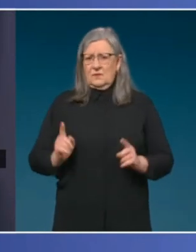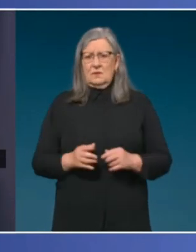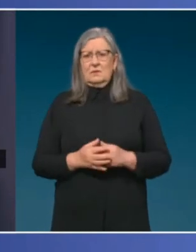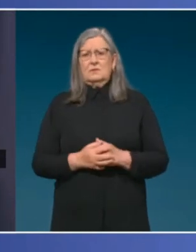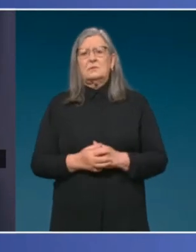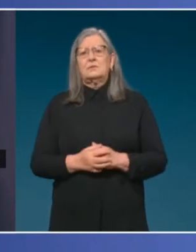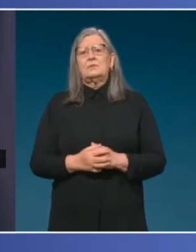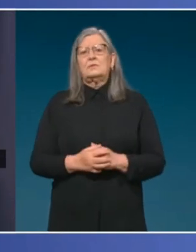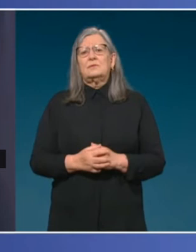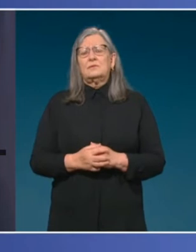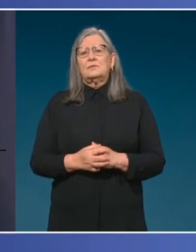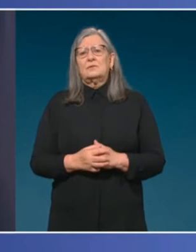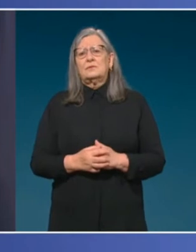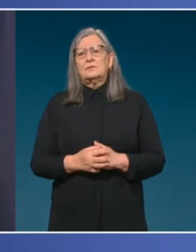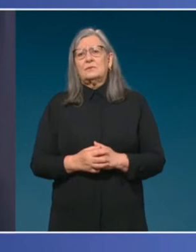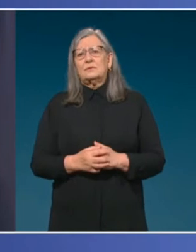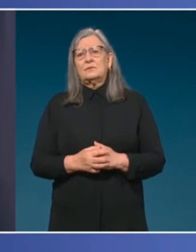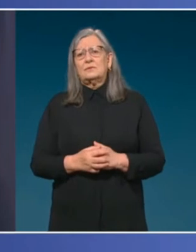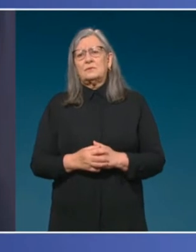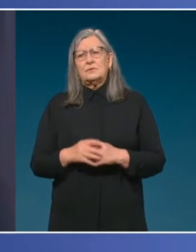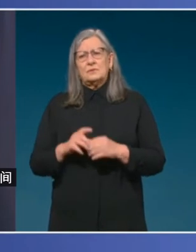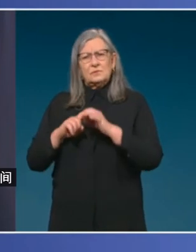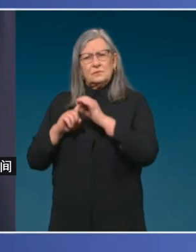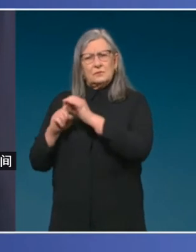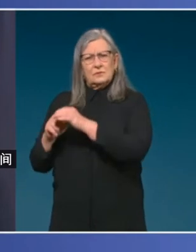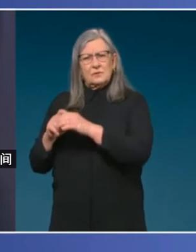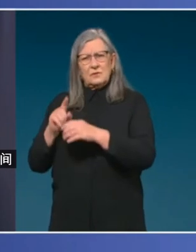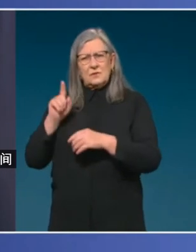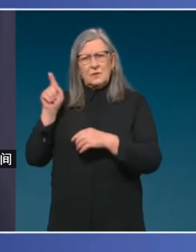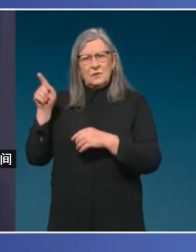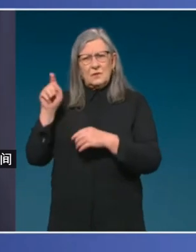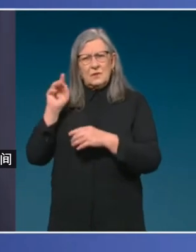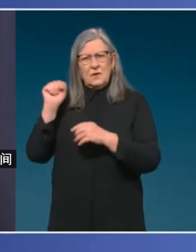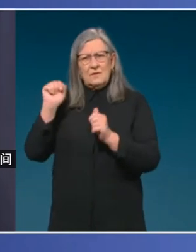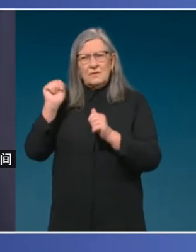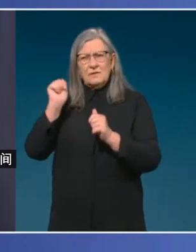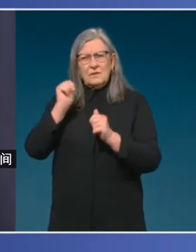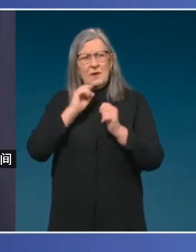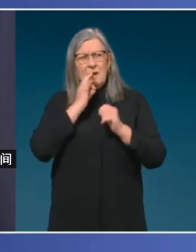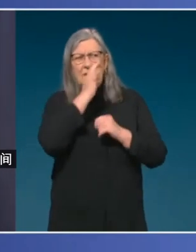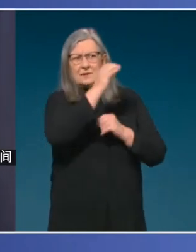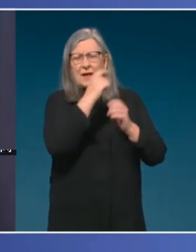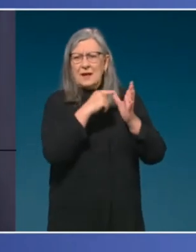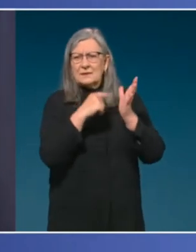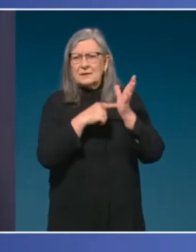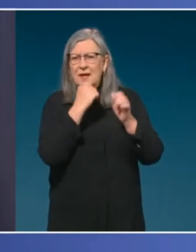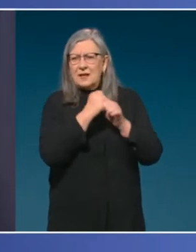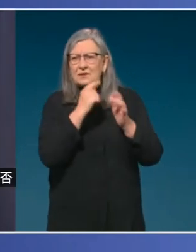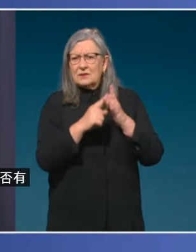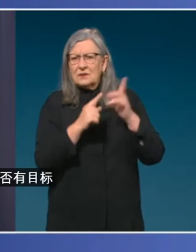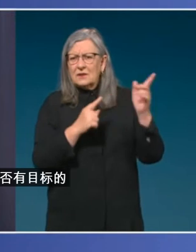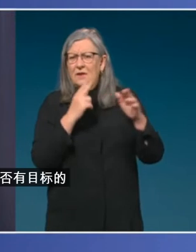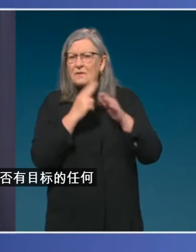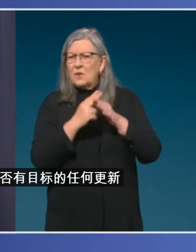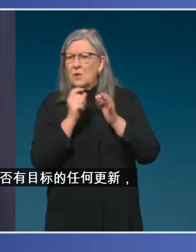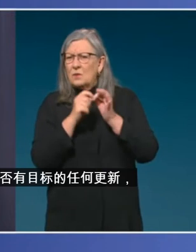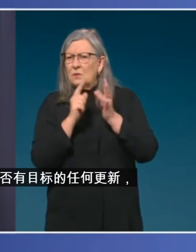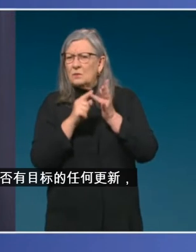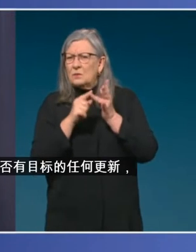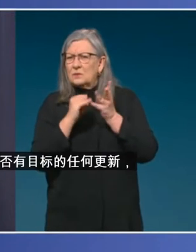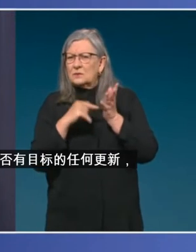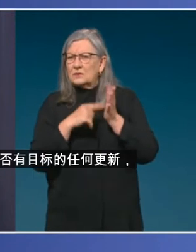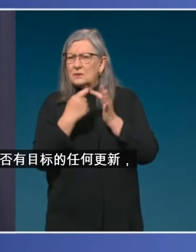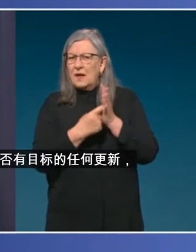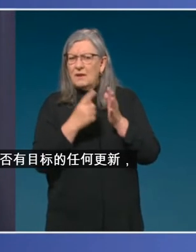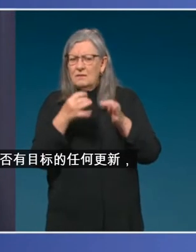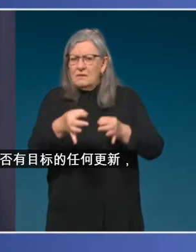on the your request to reconsider the timeframe for boosters or for booster shots of vaccines? And related,